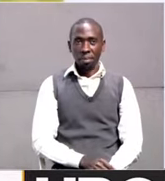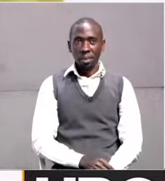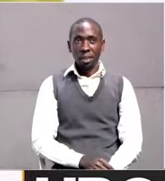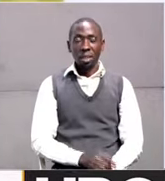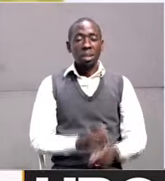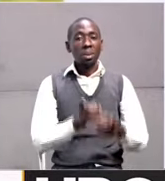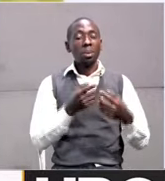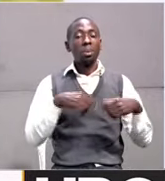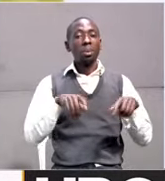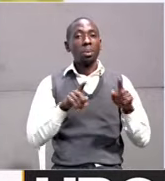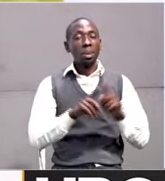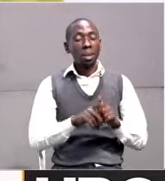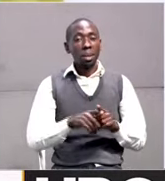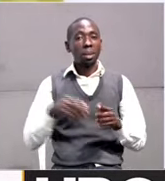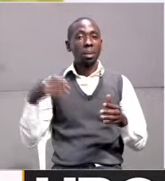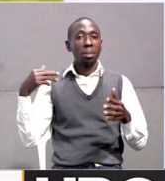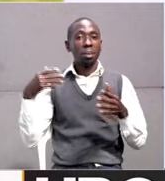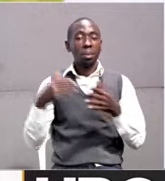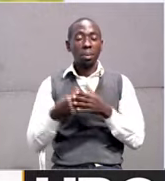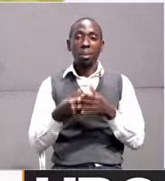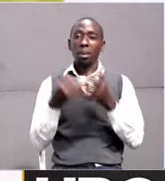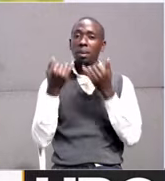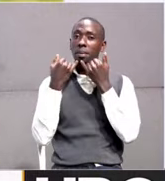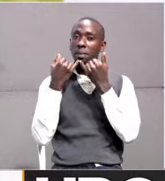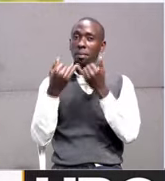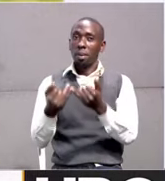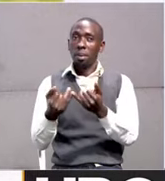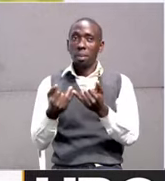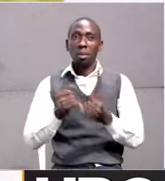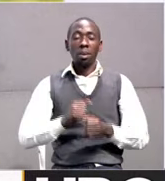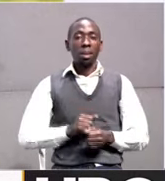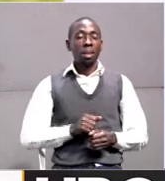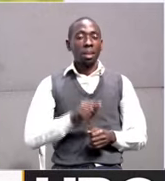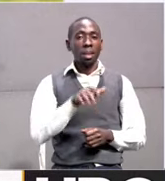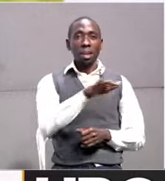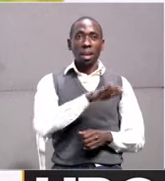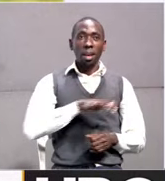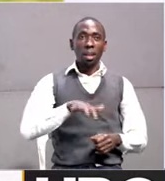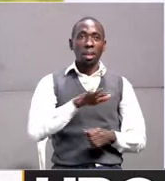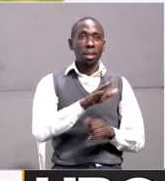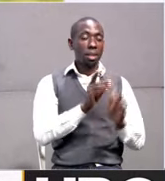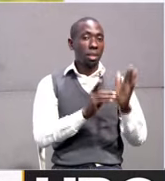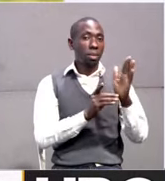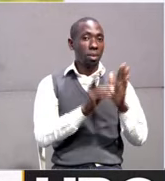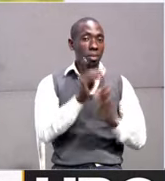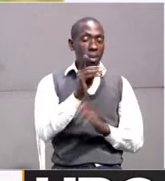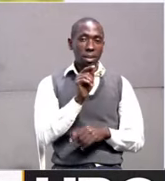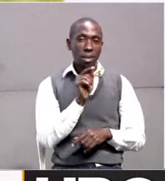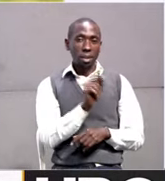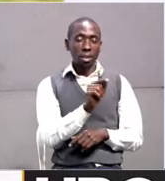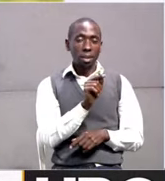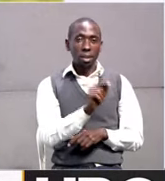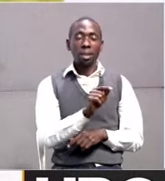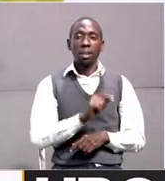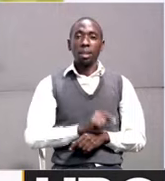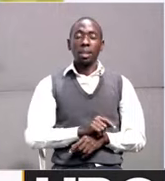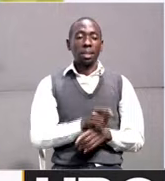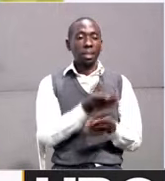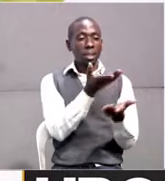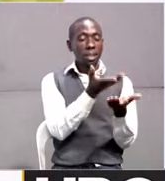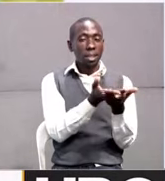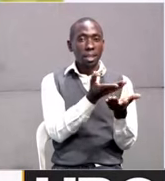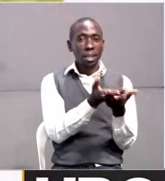were telling you on the side of development, seek ye first